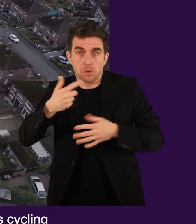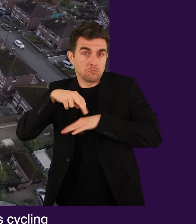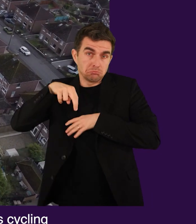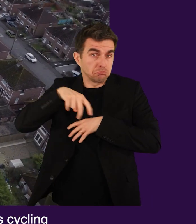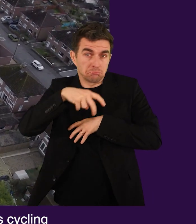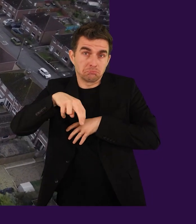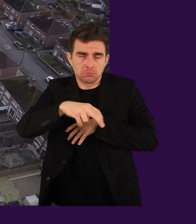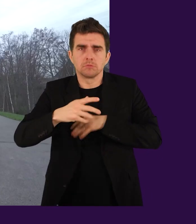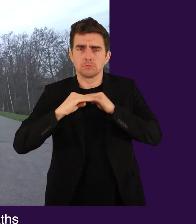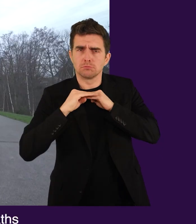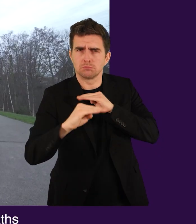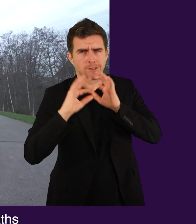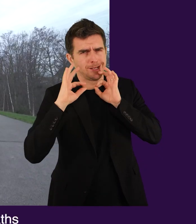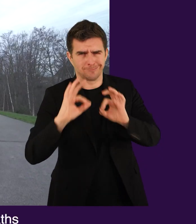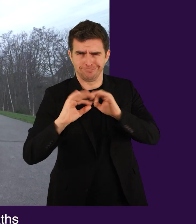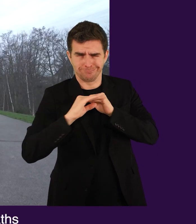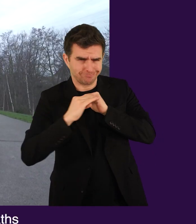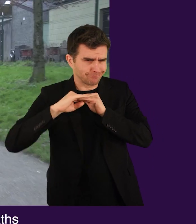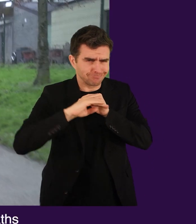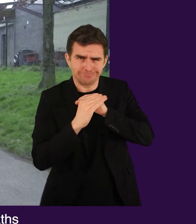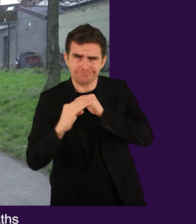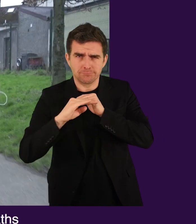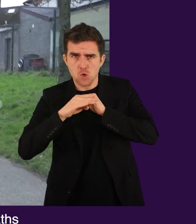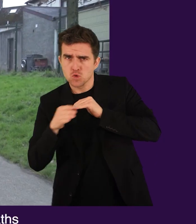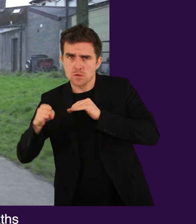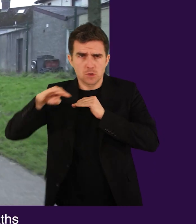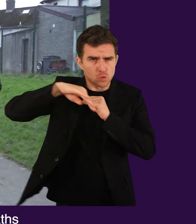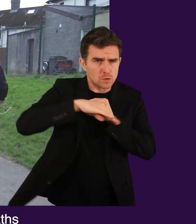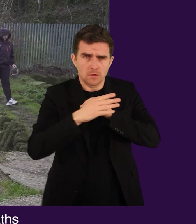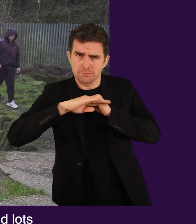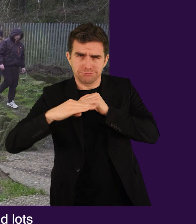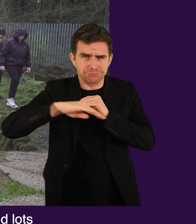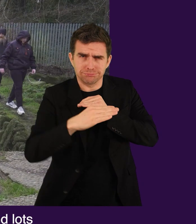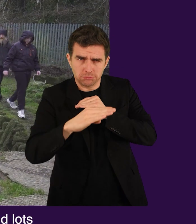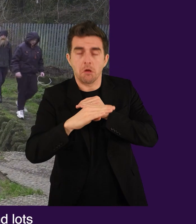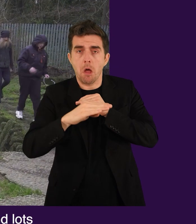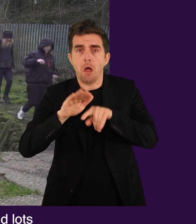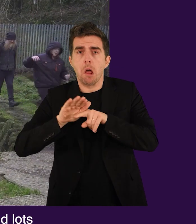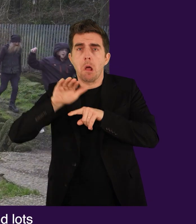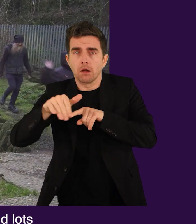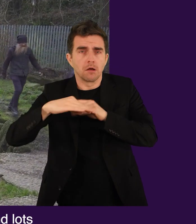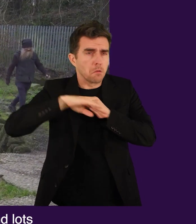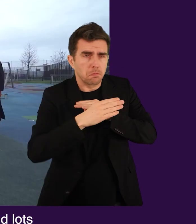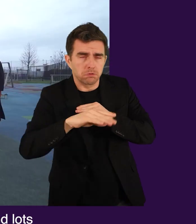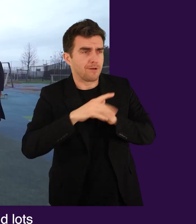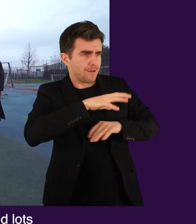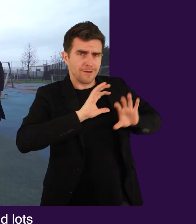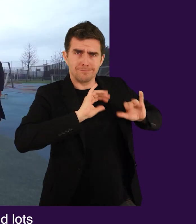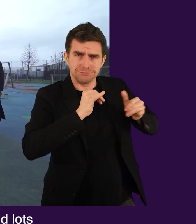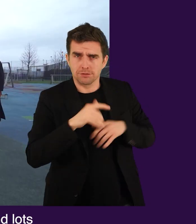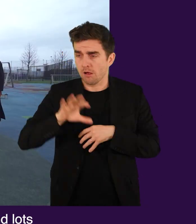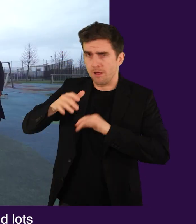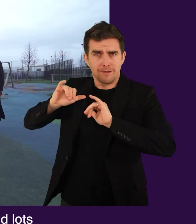East Belfast. There are level tarmac paths throughout with some stone bridges and lots